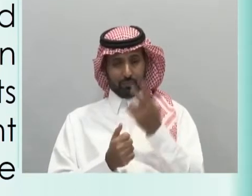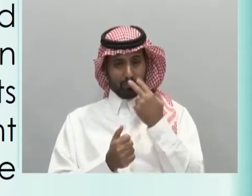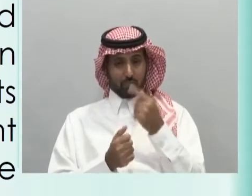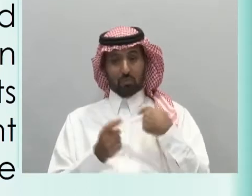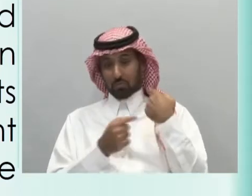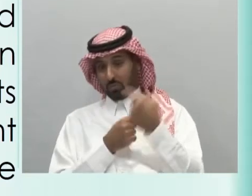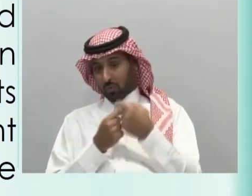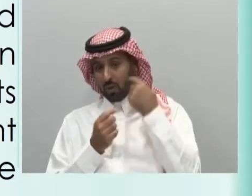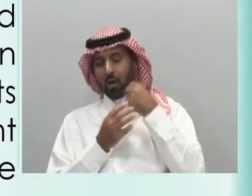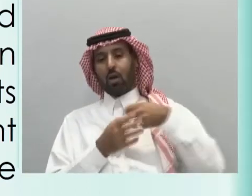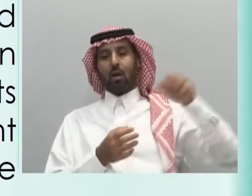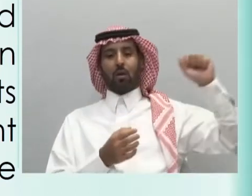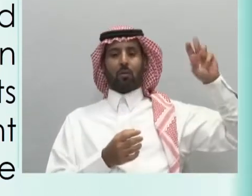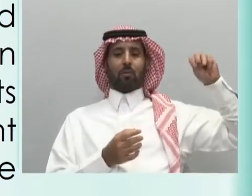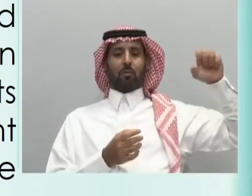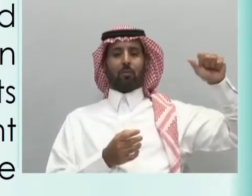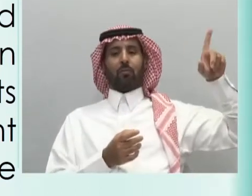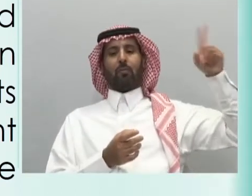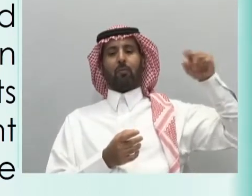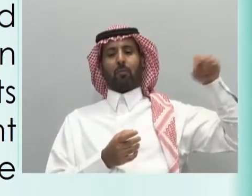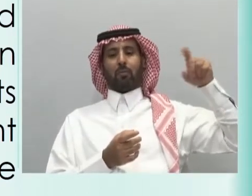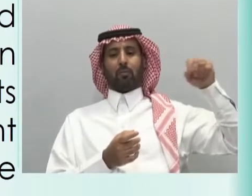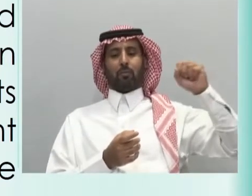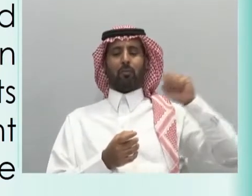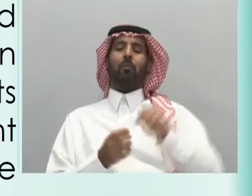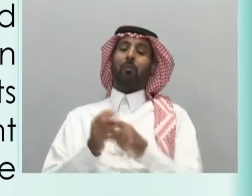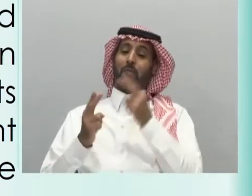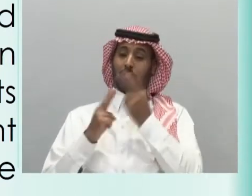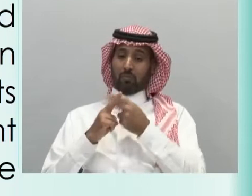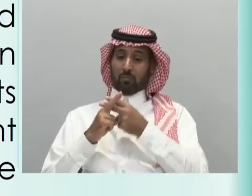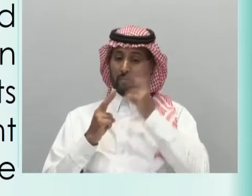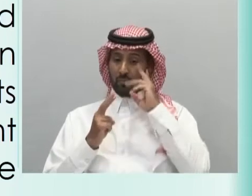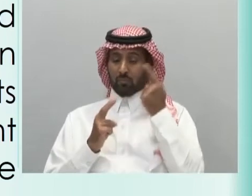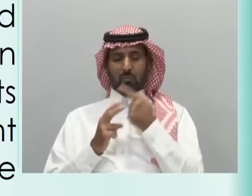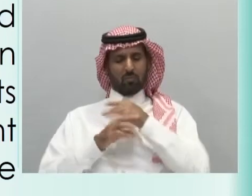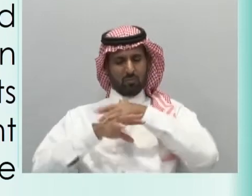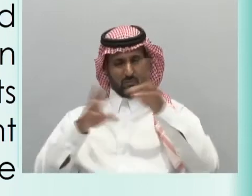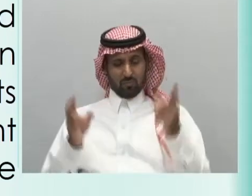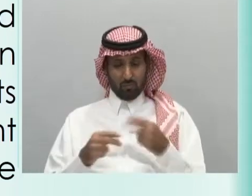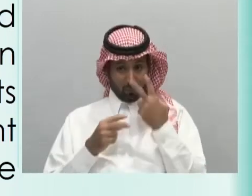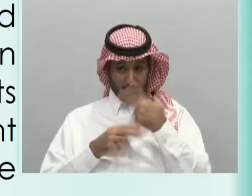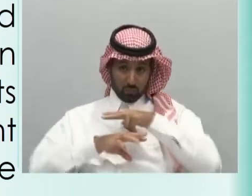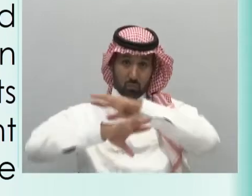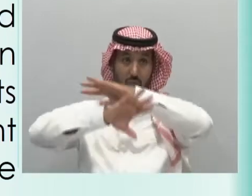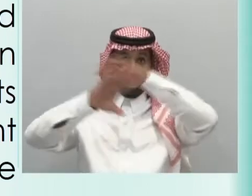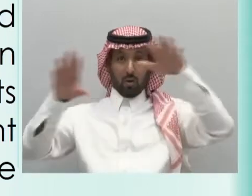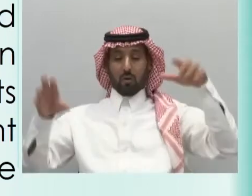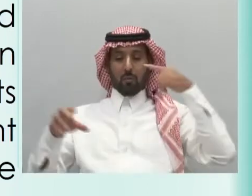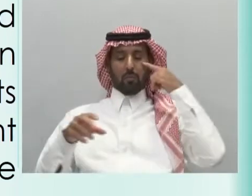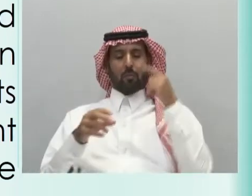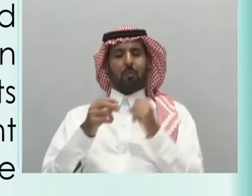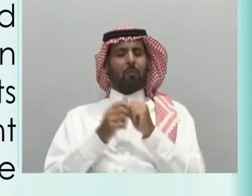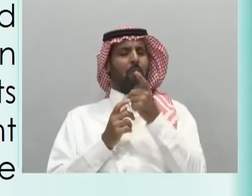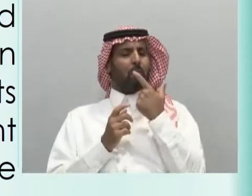Ariao Amazon Towers Hotel, Manaus, Brazil. Ariao Amazon Towers Hotel in